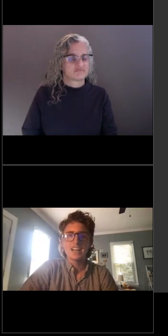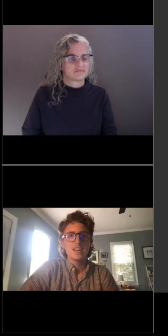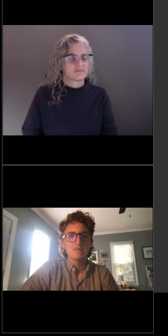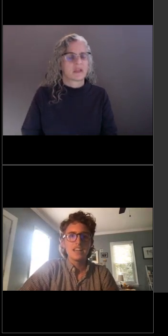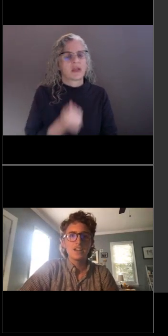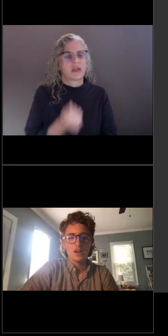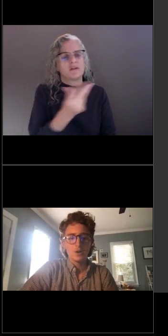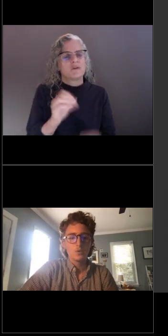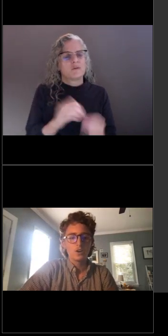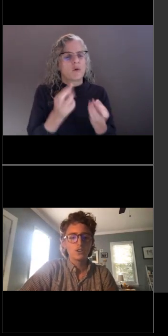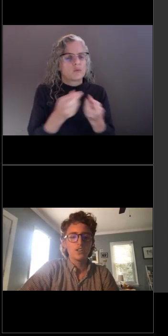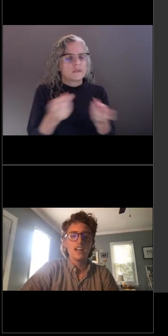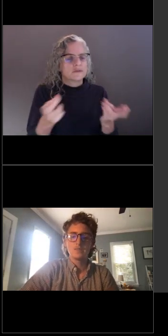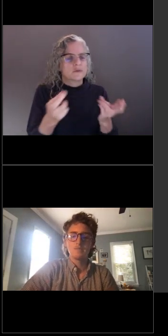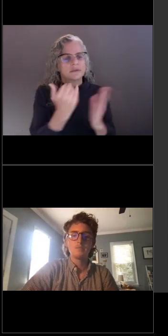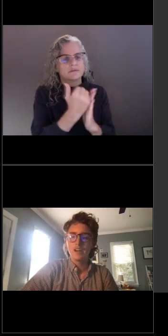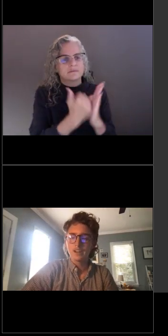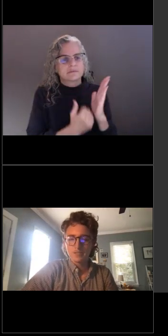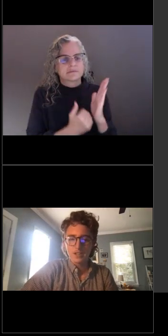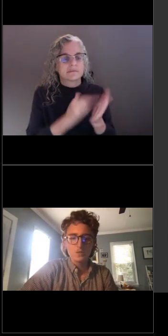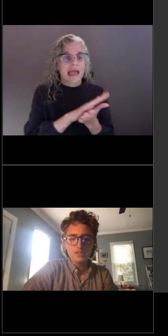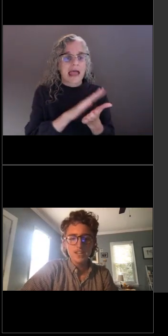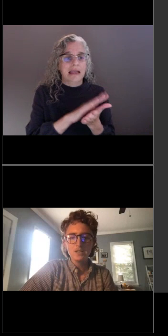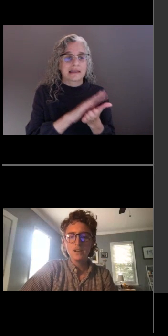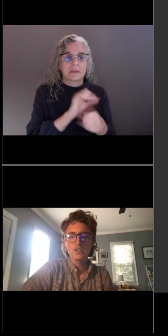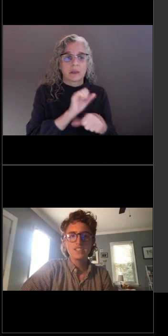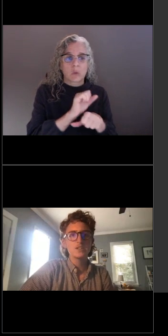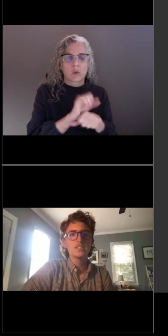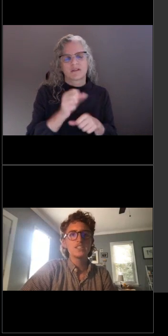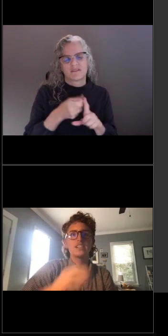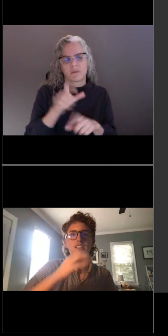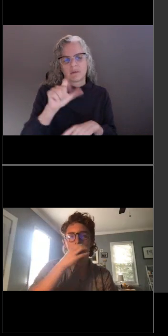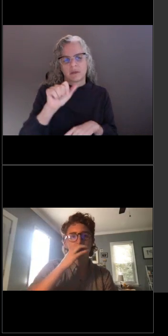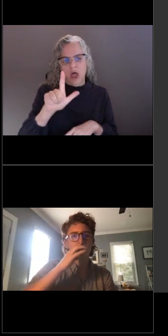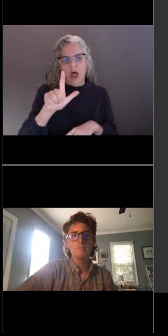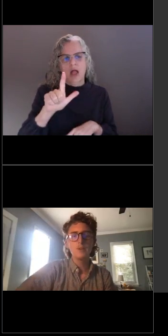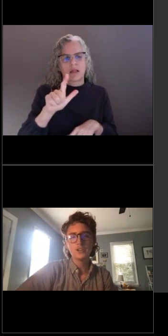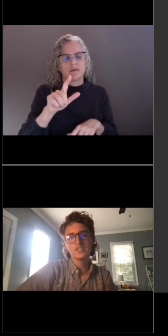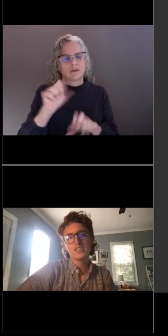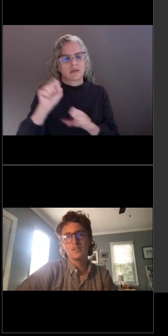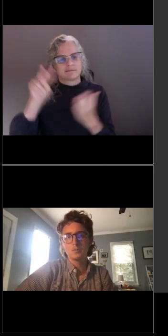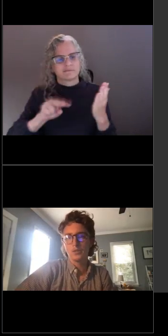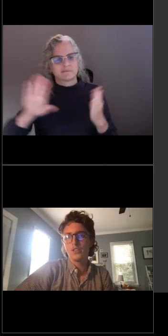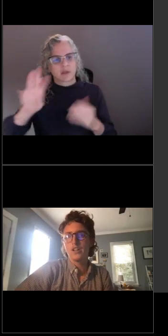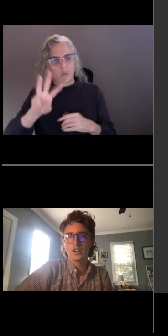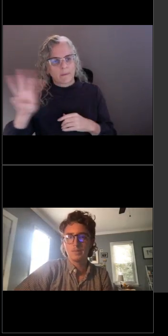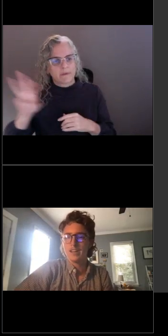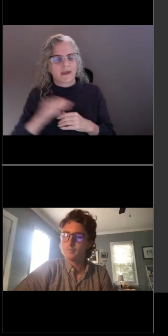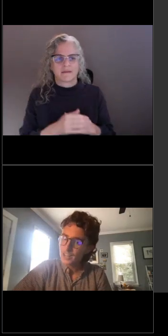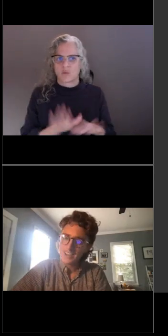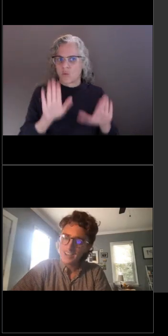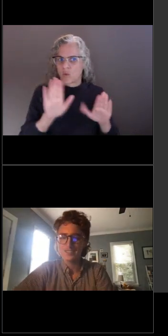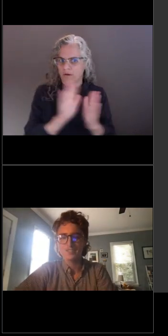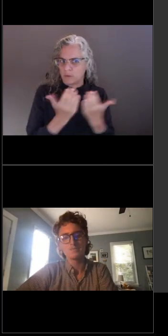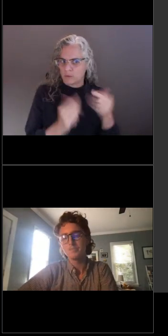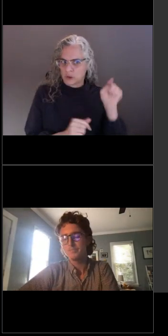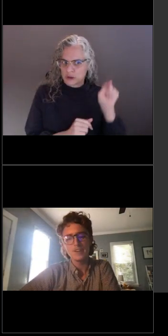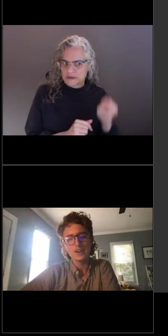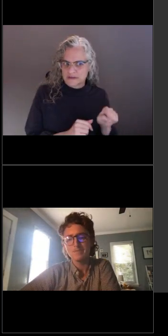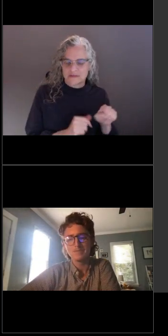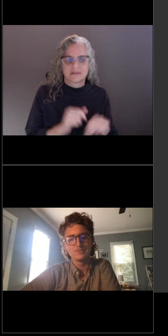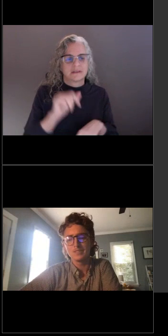some academic work. Lal has a bibliography on his website about translinguistics. There's some great books, and both Lal and Kirby have blogs. There's